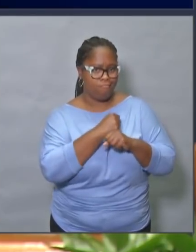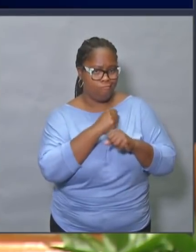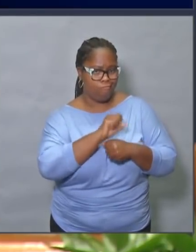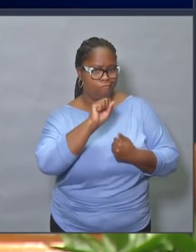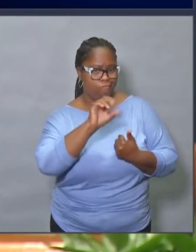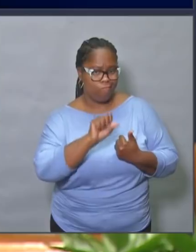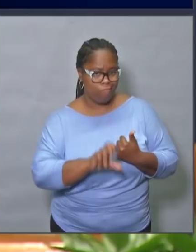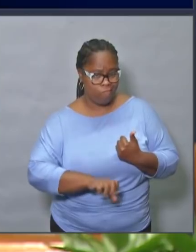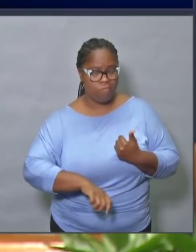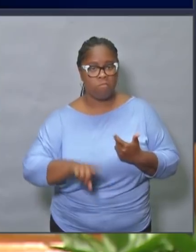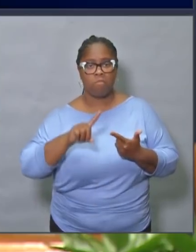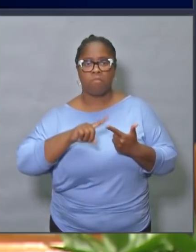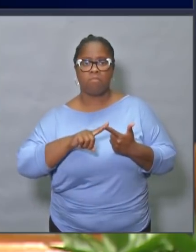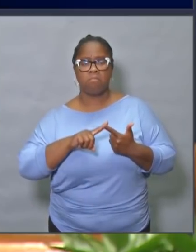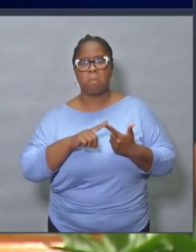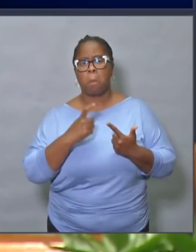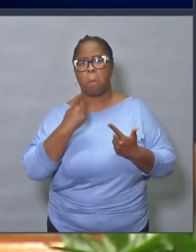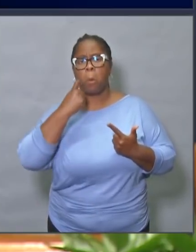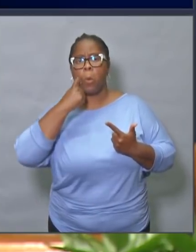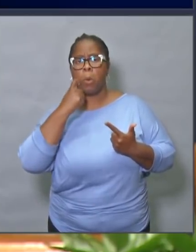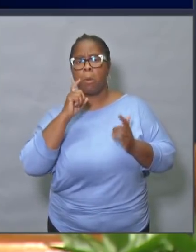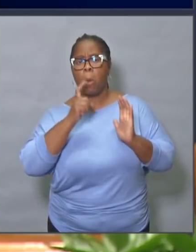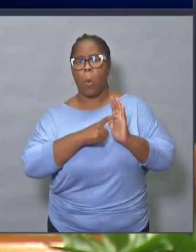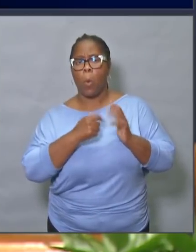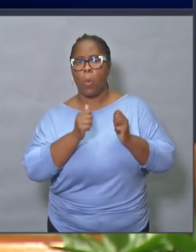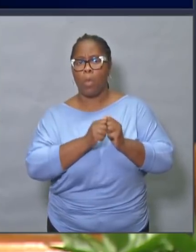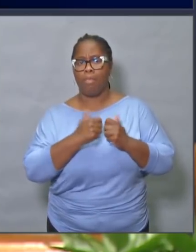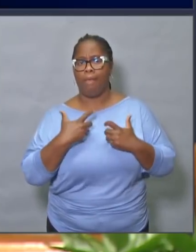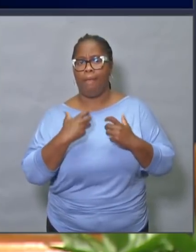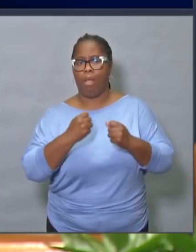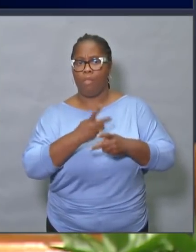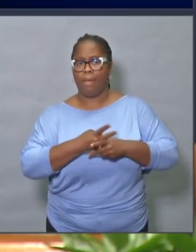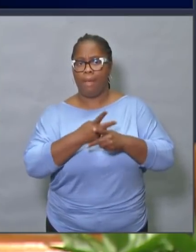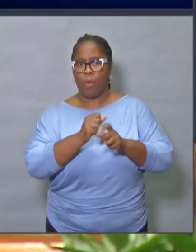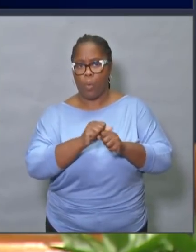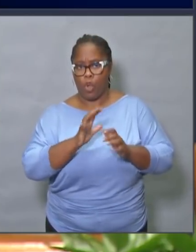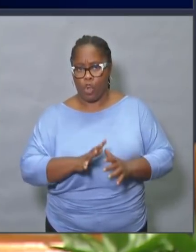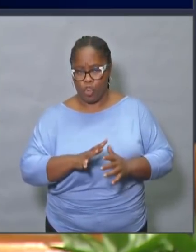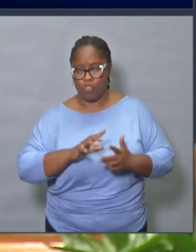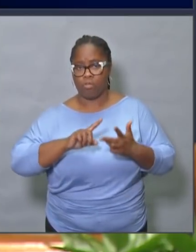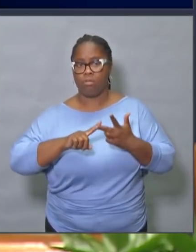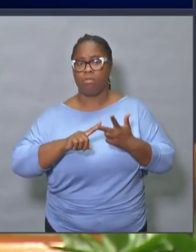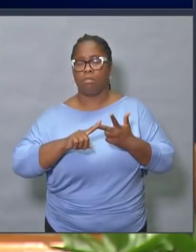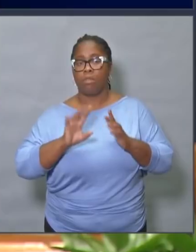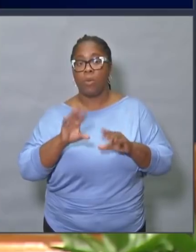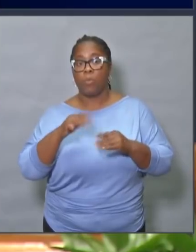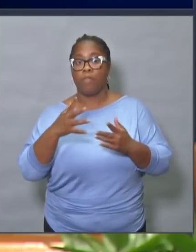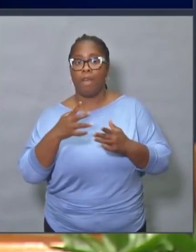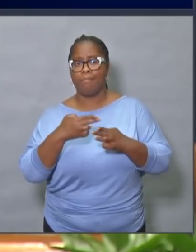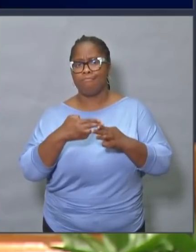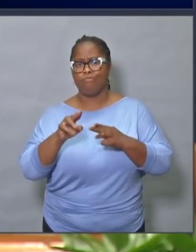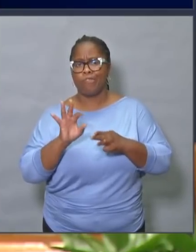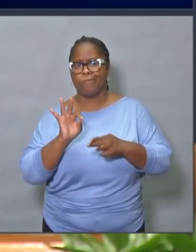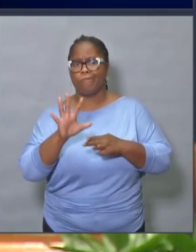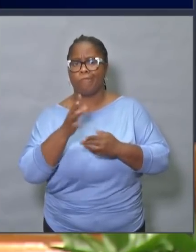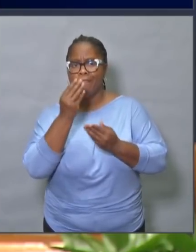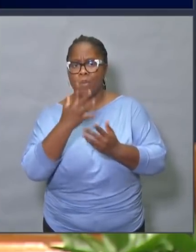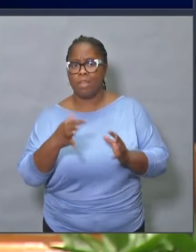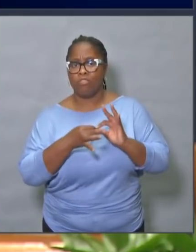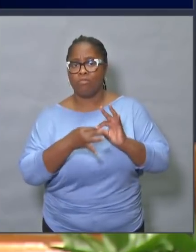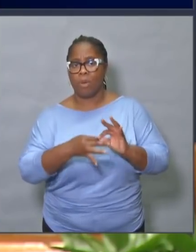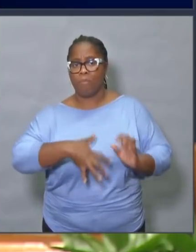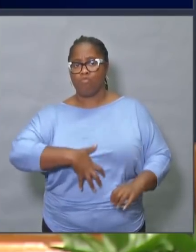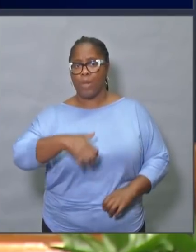want to share an update on what we're seeing with our healthcare workers. I'll also provide a brief update on pregnant women here in LA